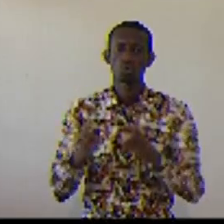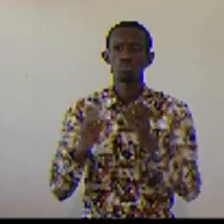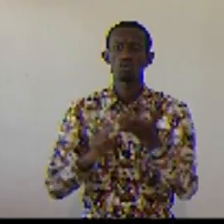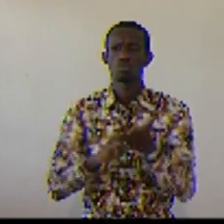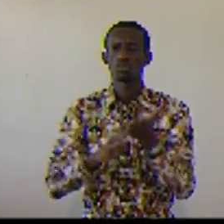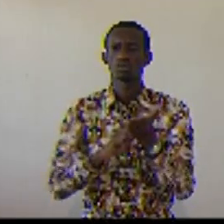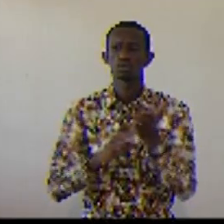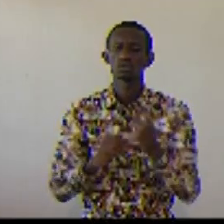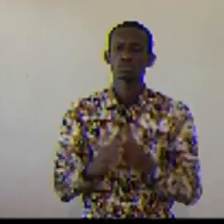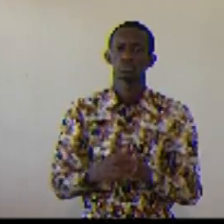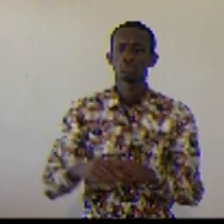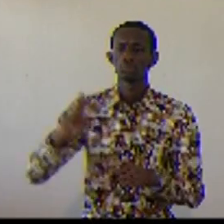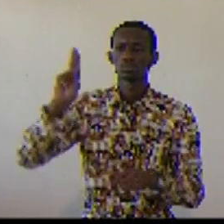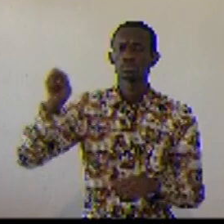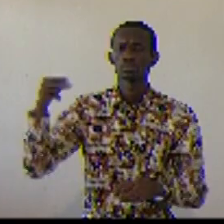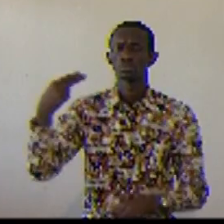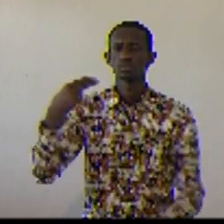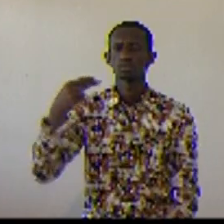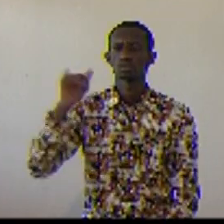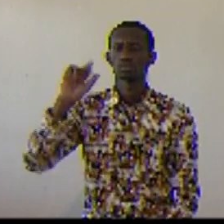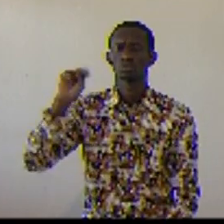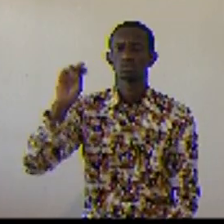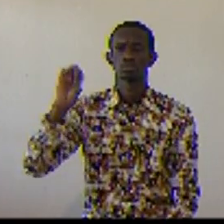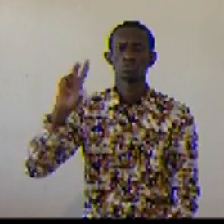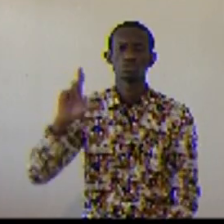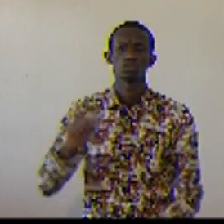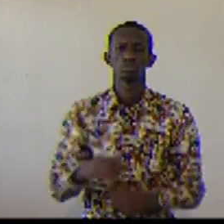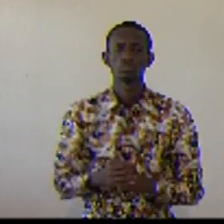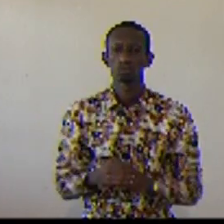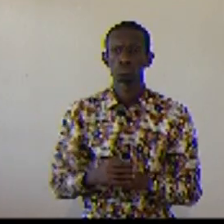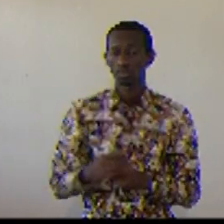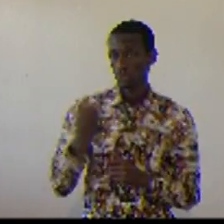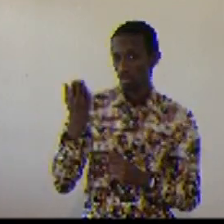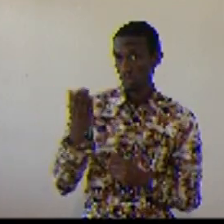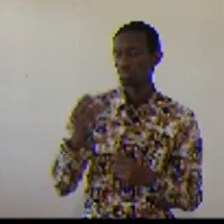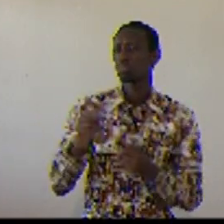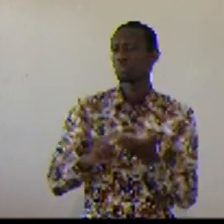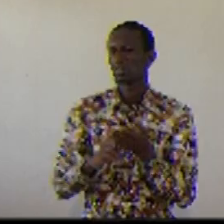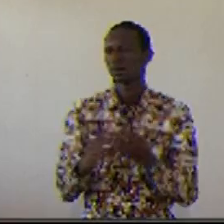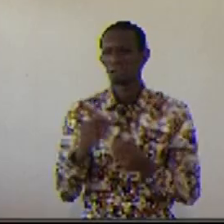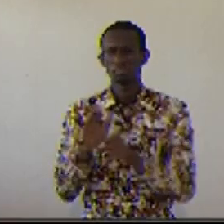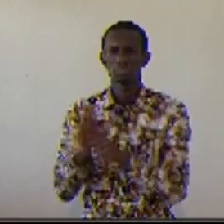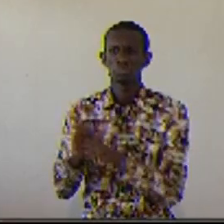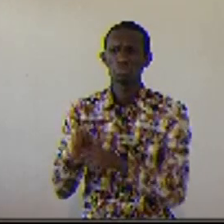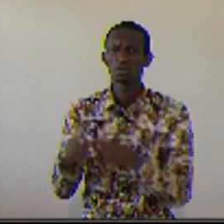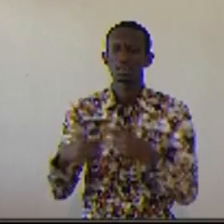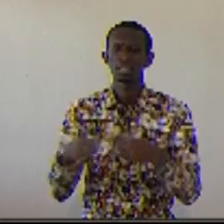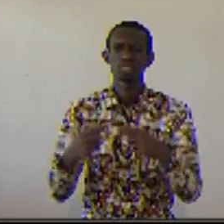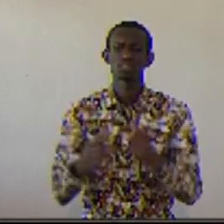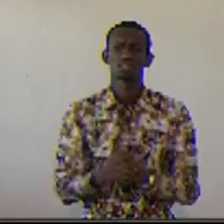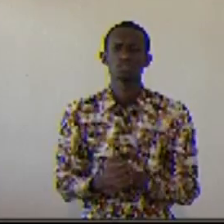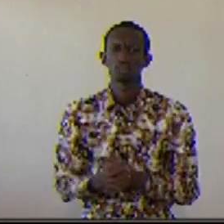used mainly as disinfectant or antiseptics. Antiseptics, we said they arrest